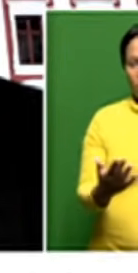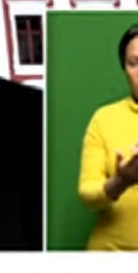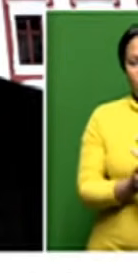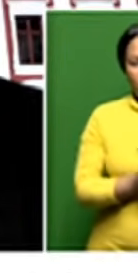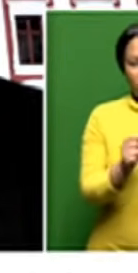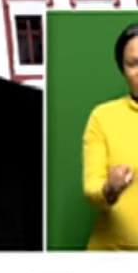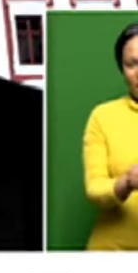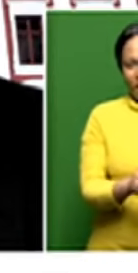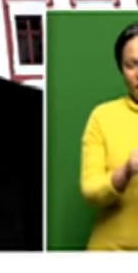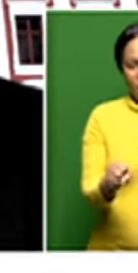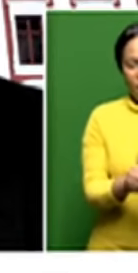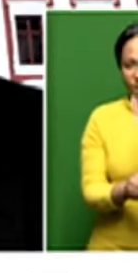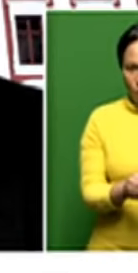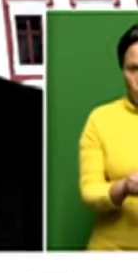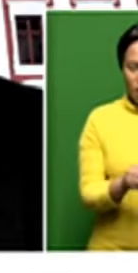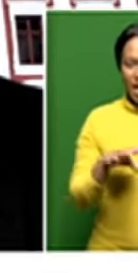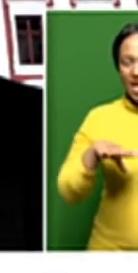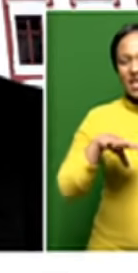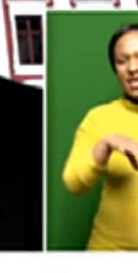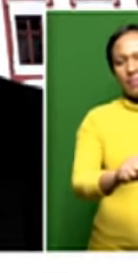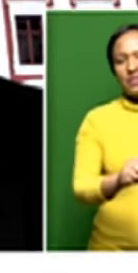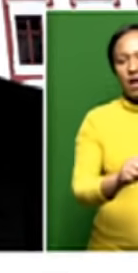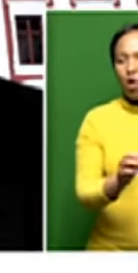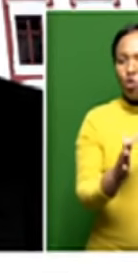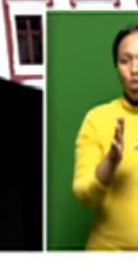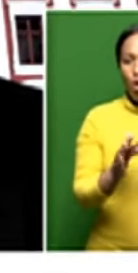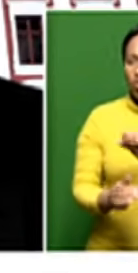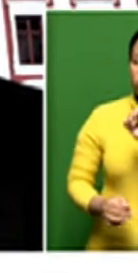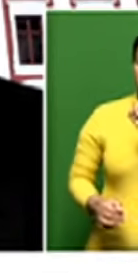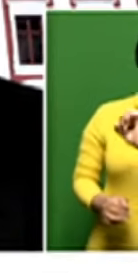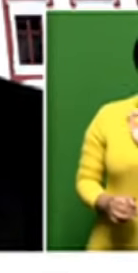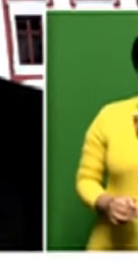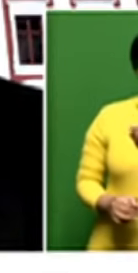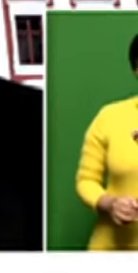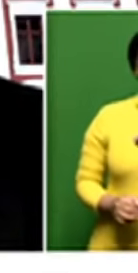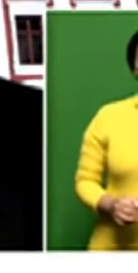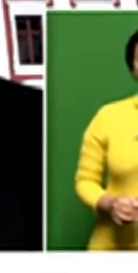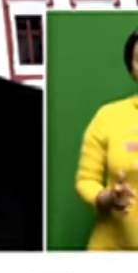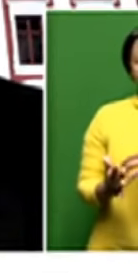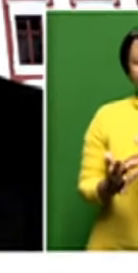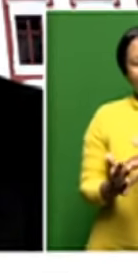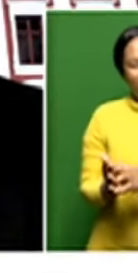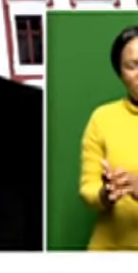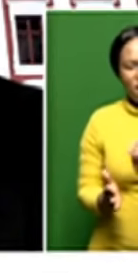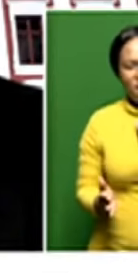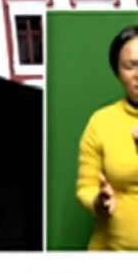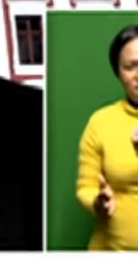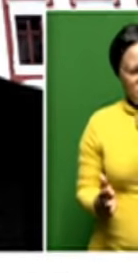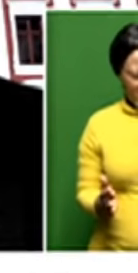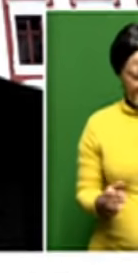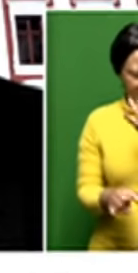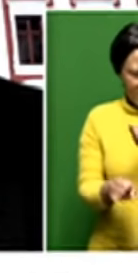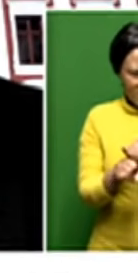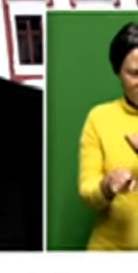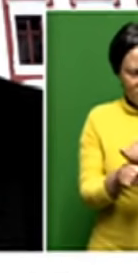capture. I mean, what is your view on the oversight role played by Parliament, or, to be honest, the lack thereof? Do you think the institution